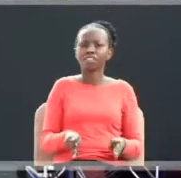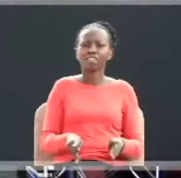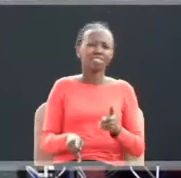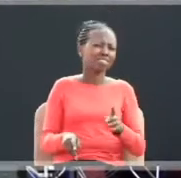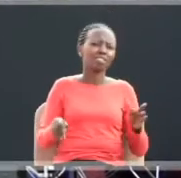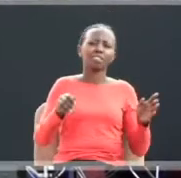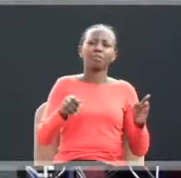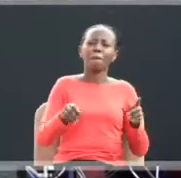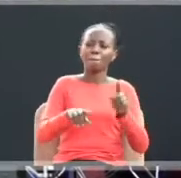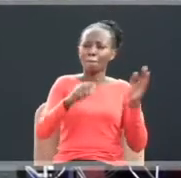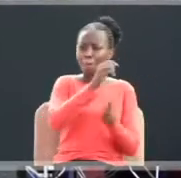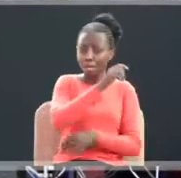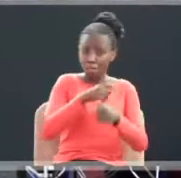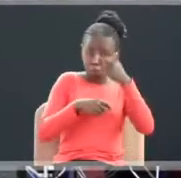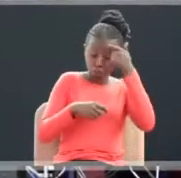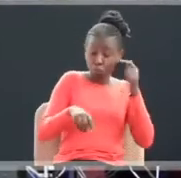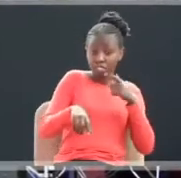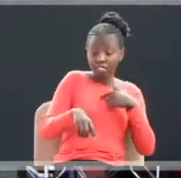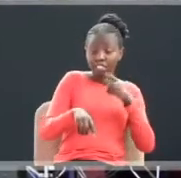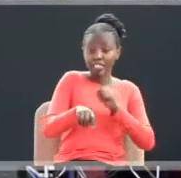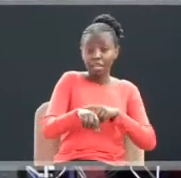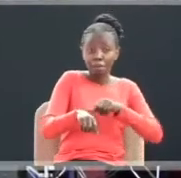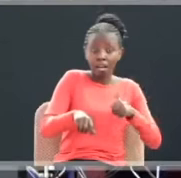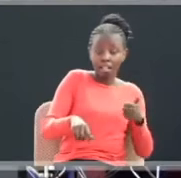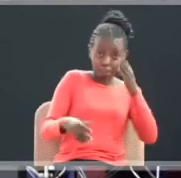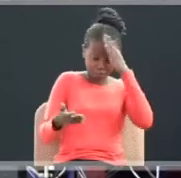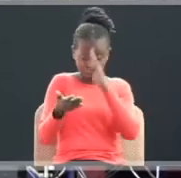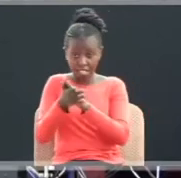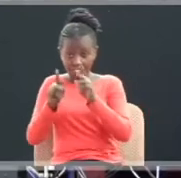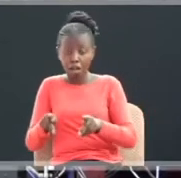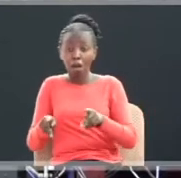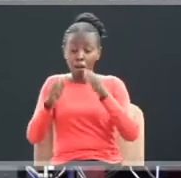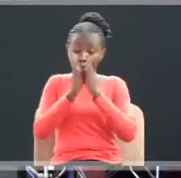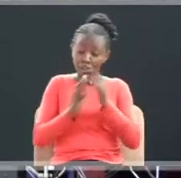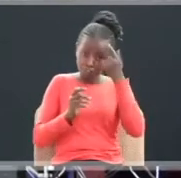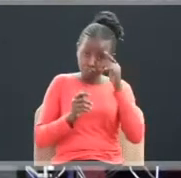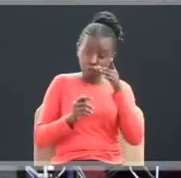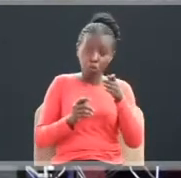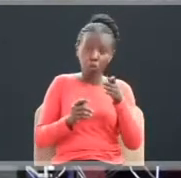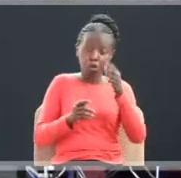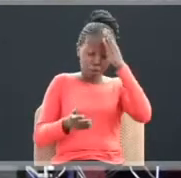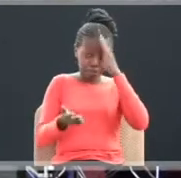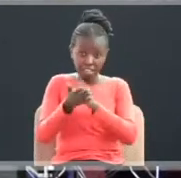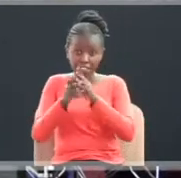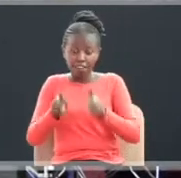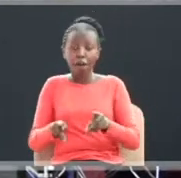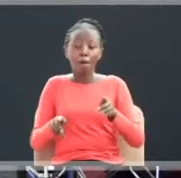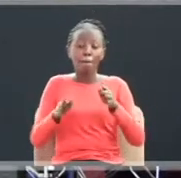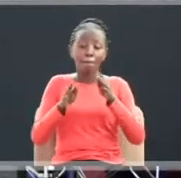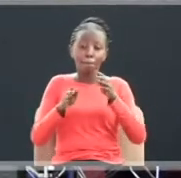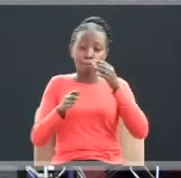kali sana, because as they pray for you, you are the devil. So they rebuke you. And as you pray against them,